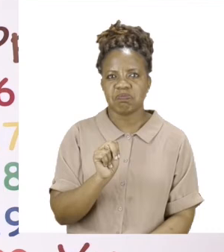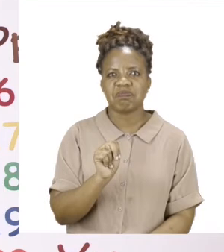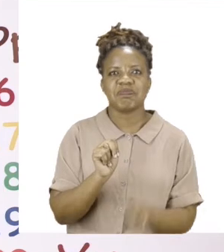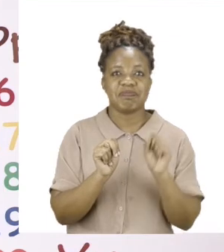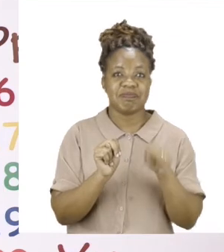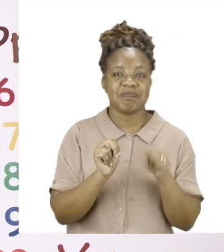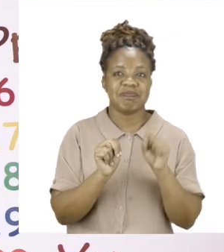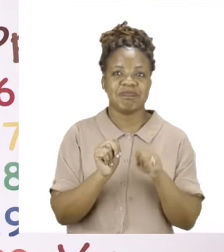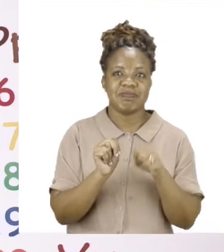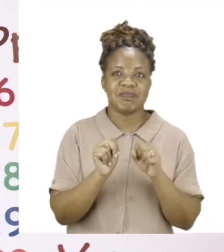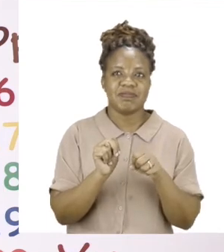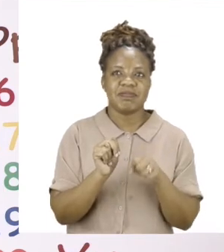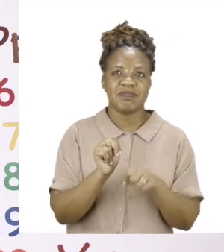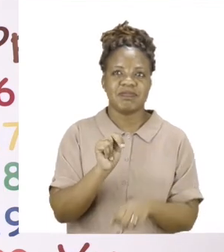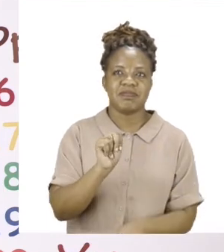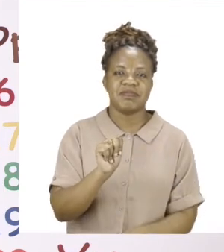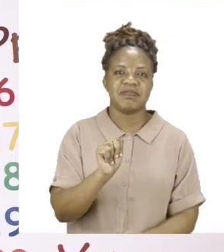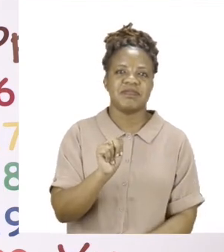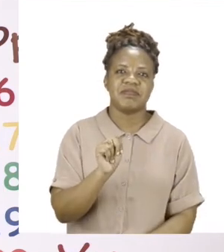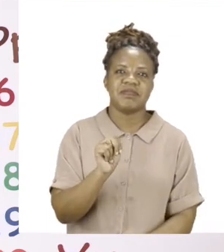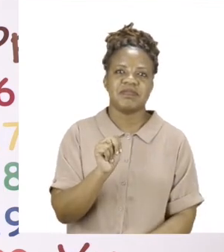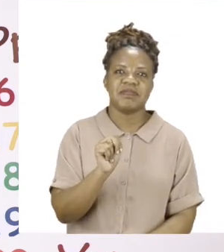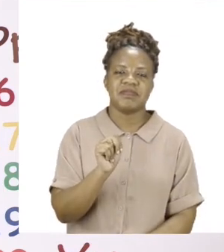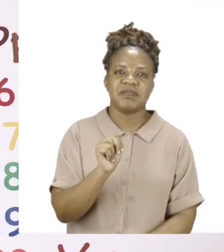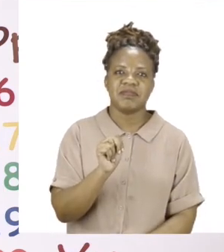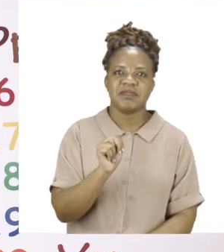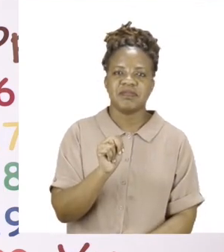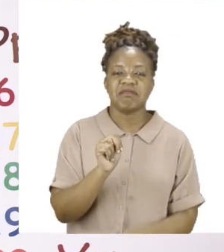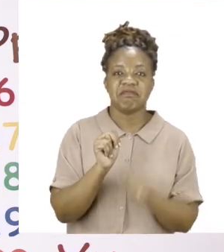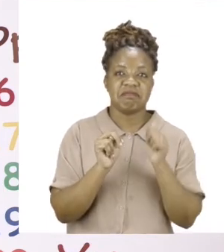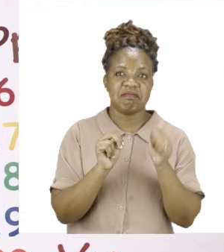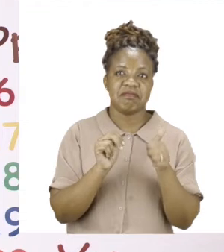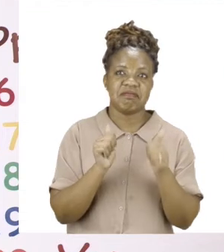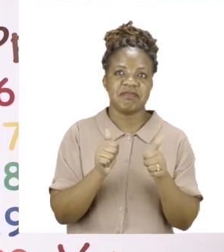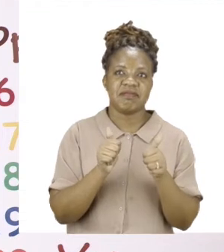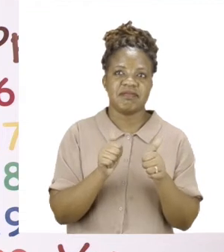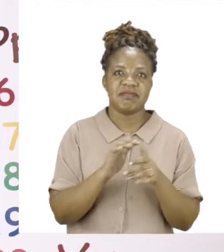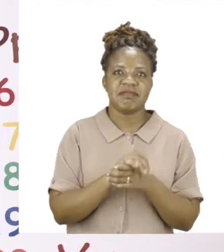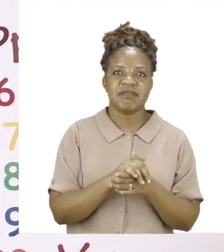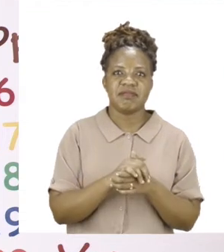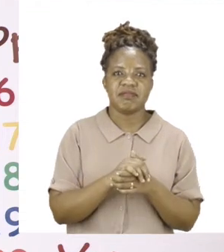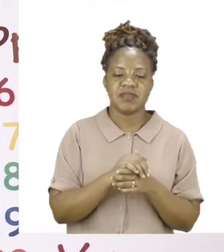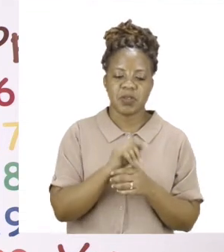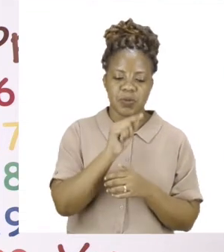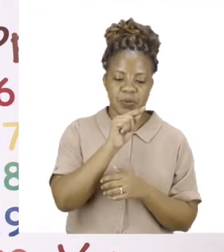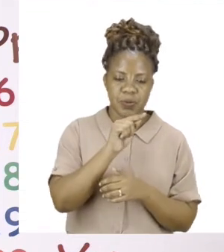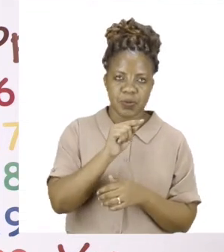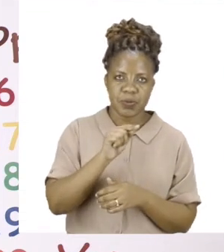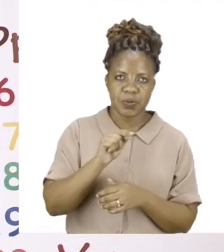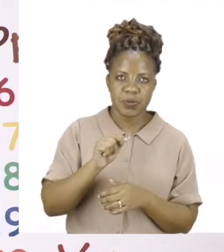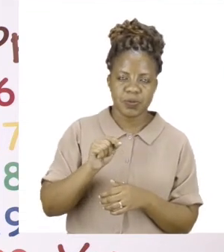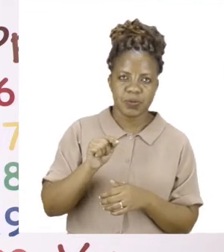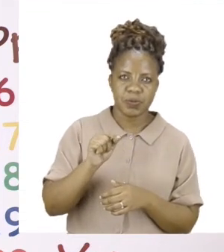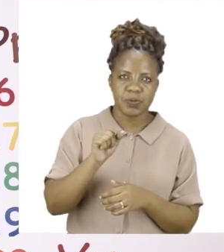Yes, we have found a N. Good job, everyone. So you can circle this one,